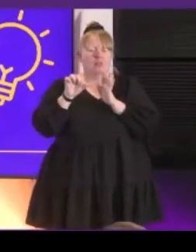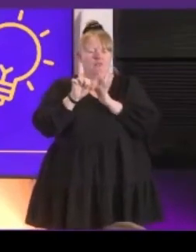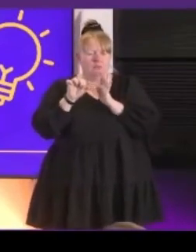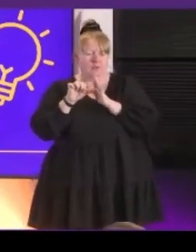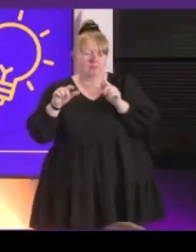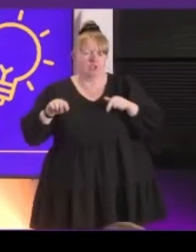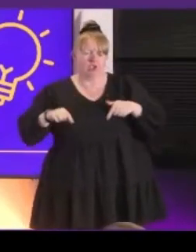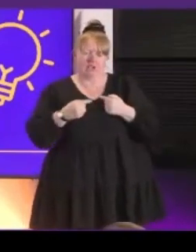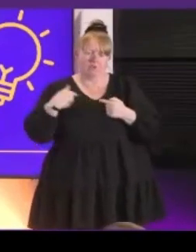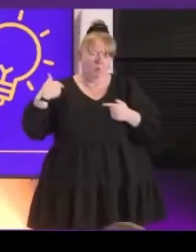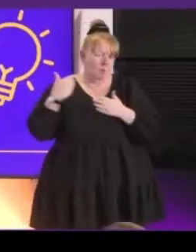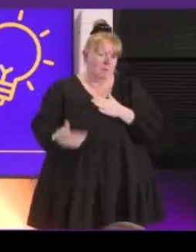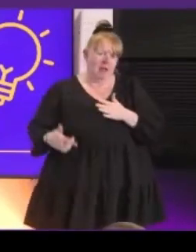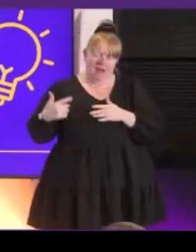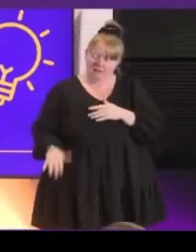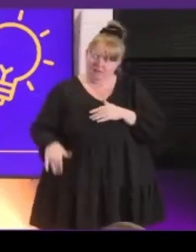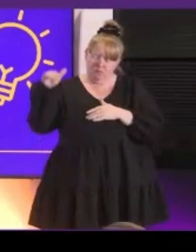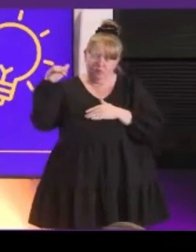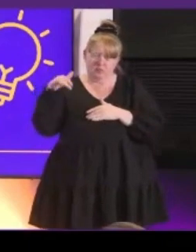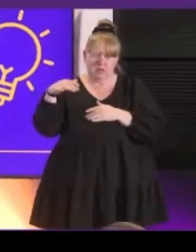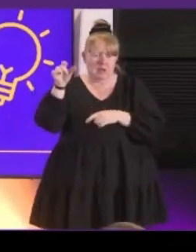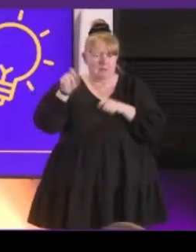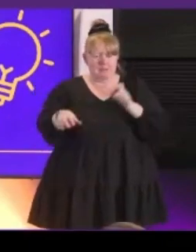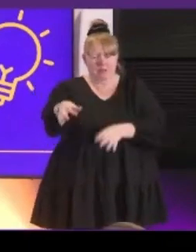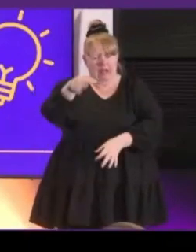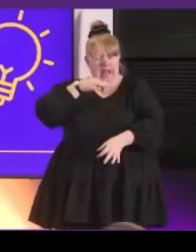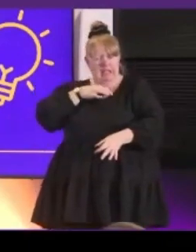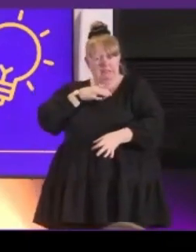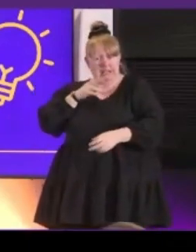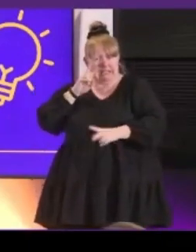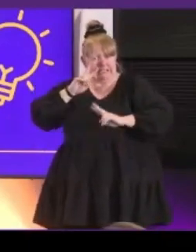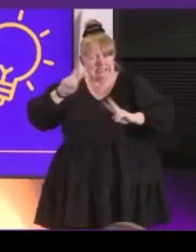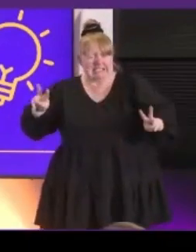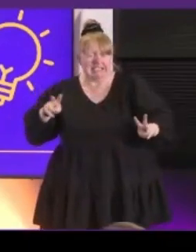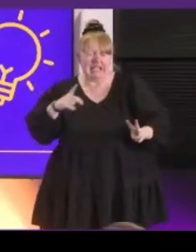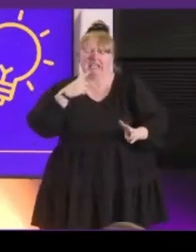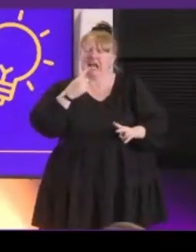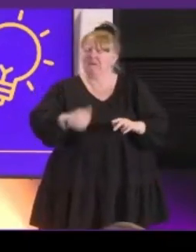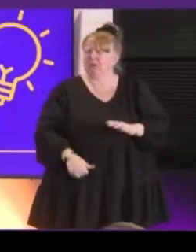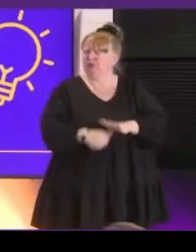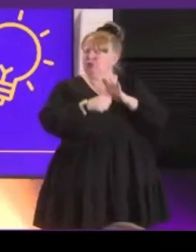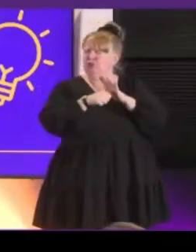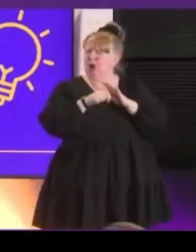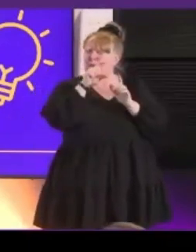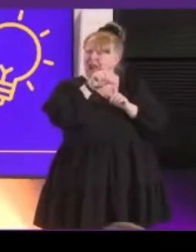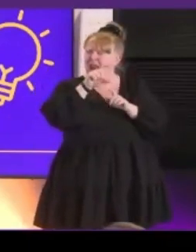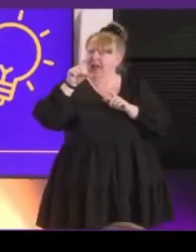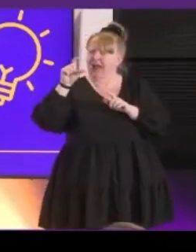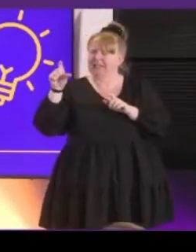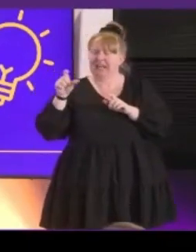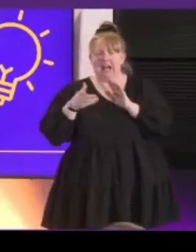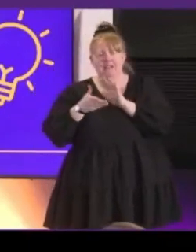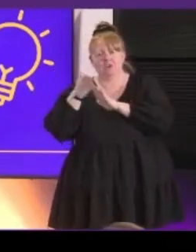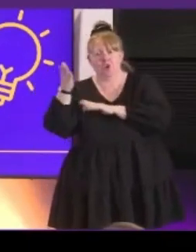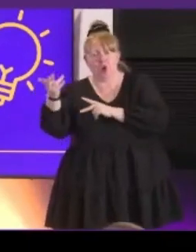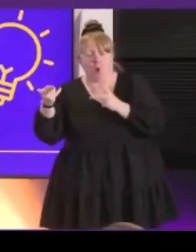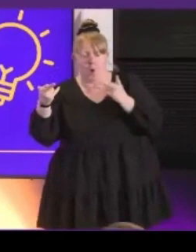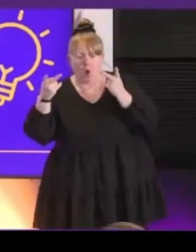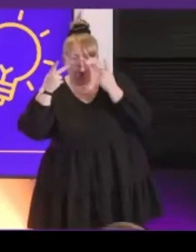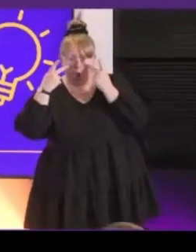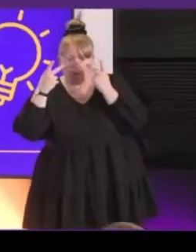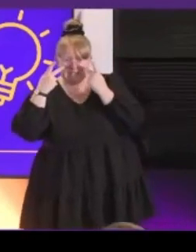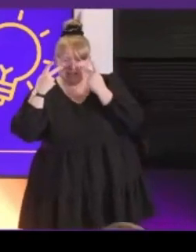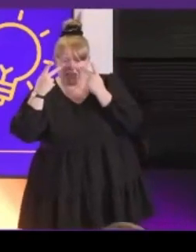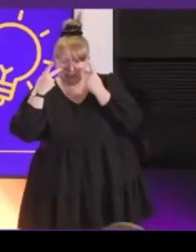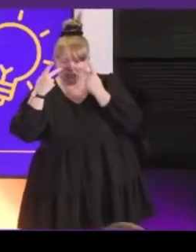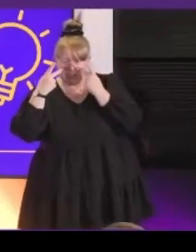people can ask me is, how much can you see? And what I say is, I'm a top letter guy, right? You go into the opticians, there's a chart. I can